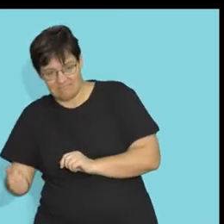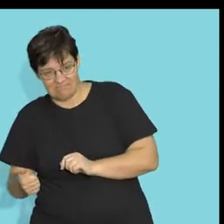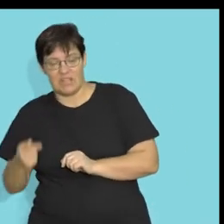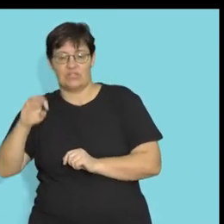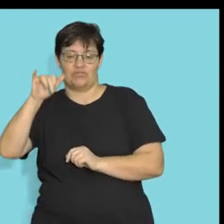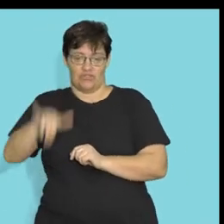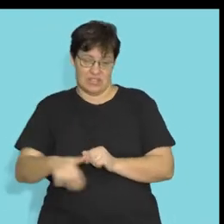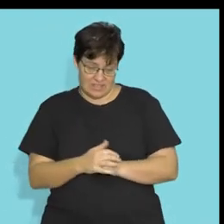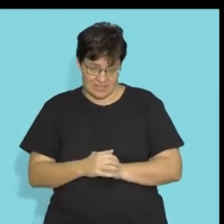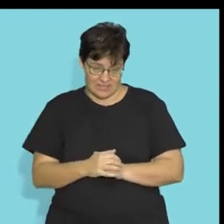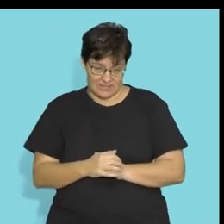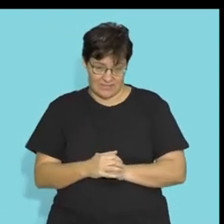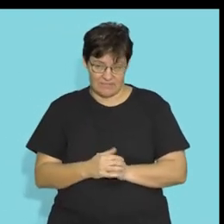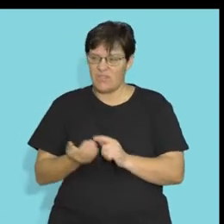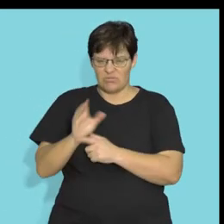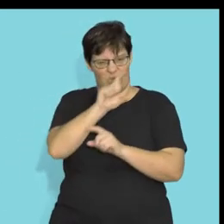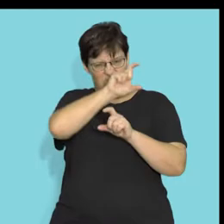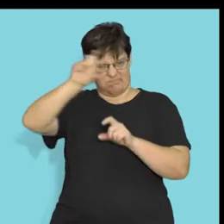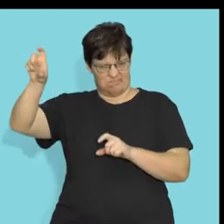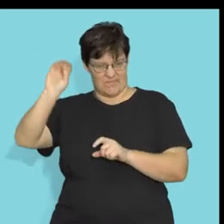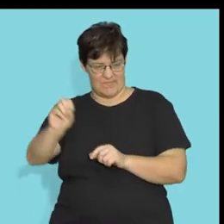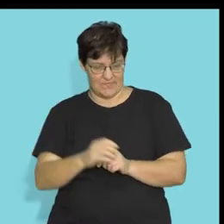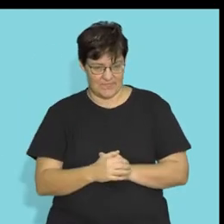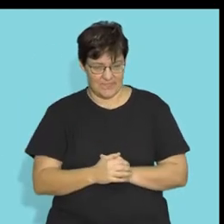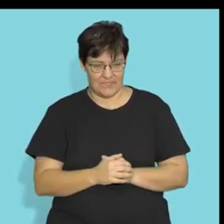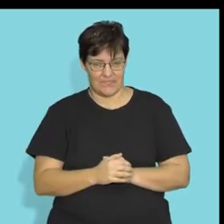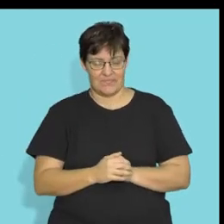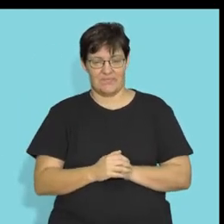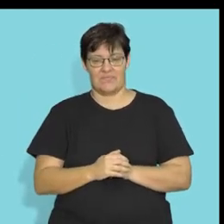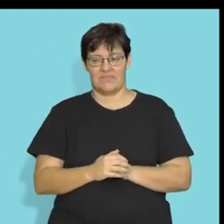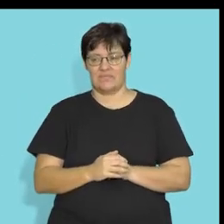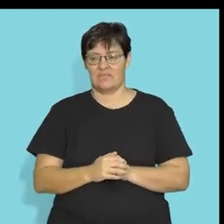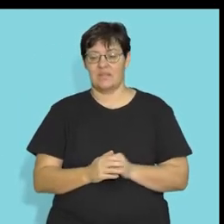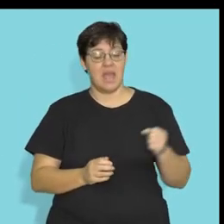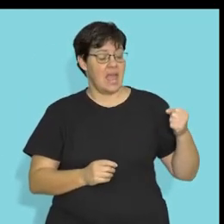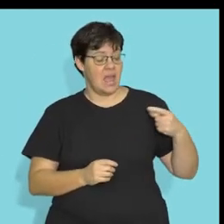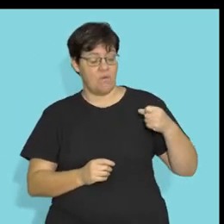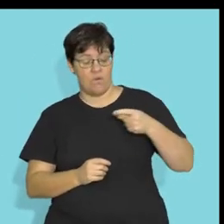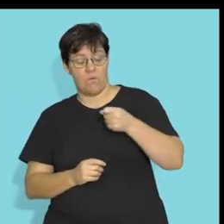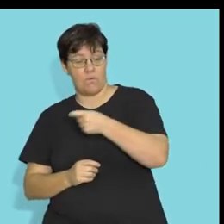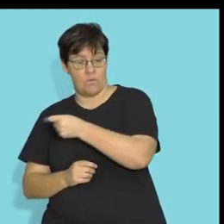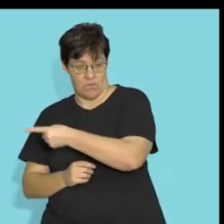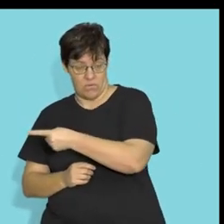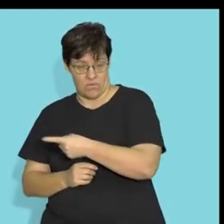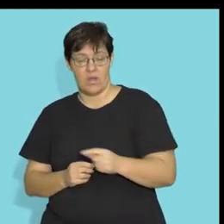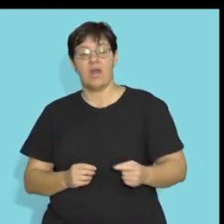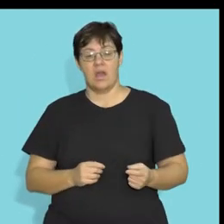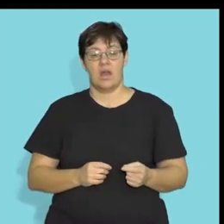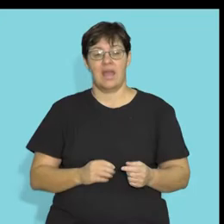the tertiary, as indicated in this. The arrows represent the transfer of